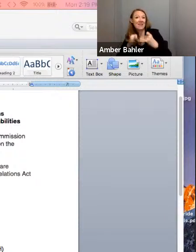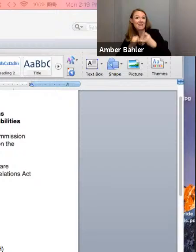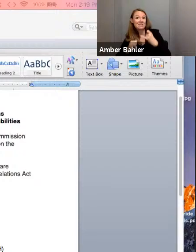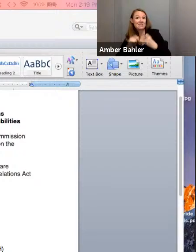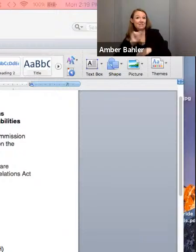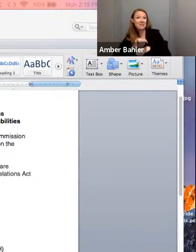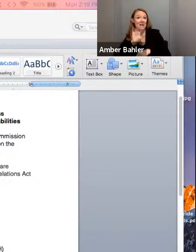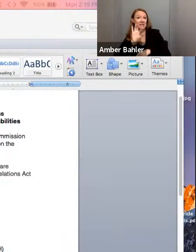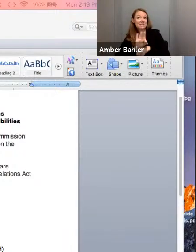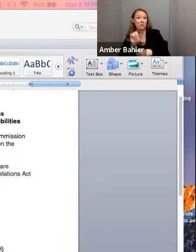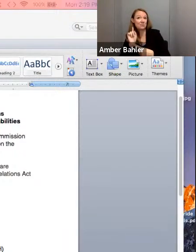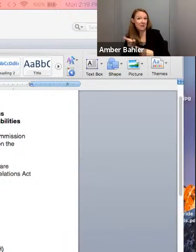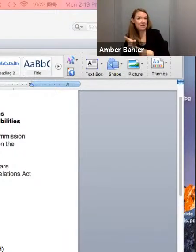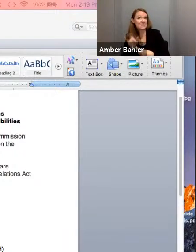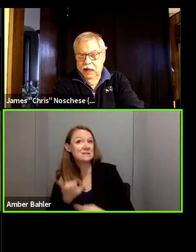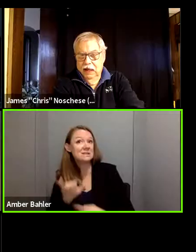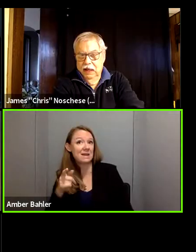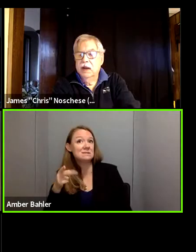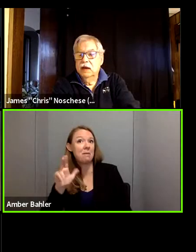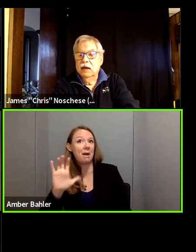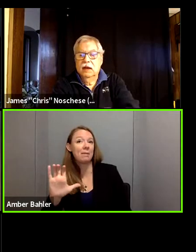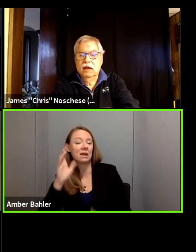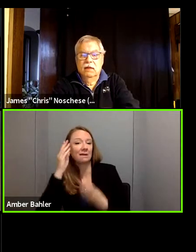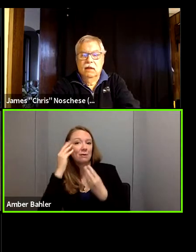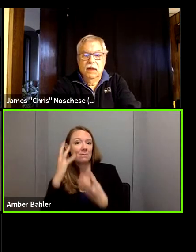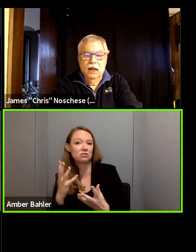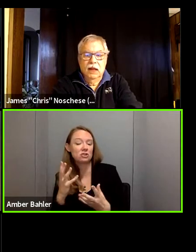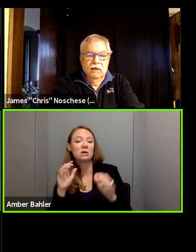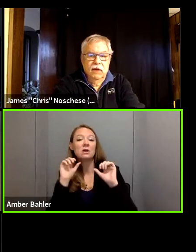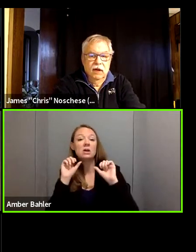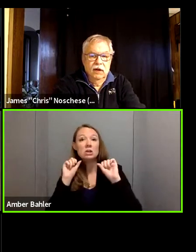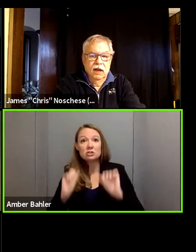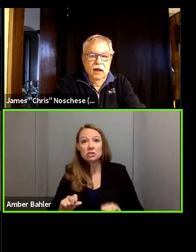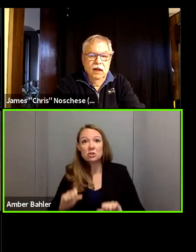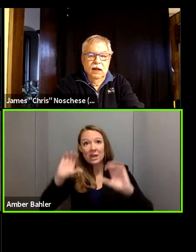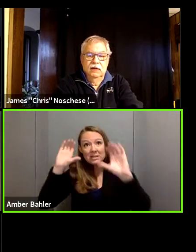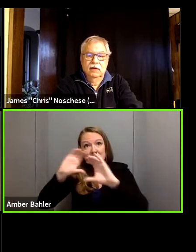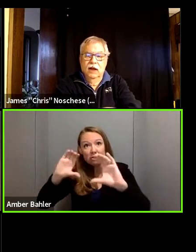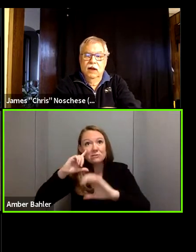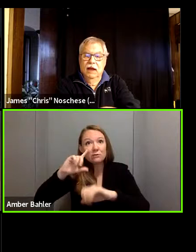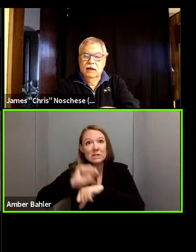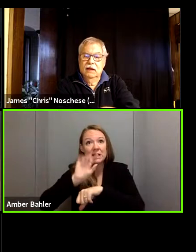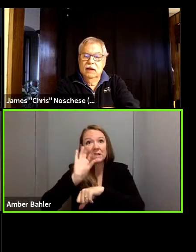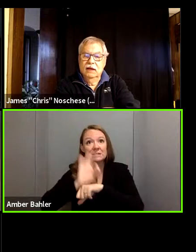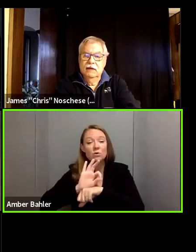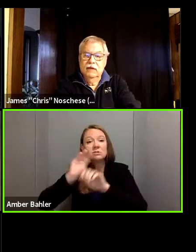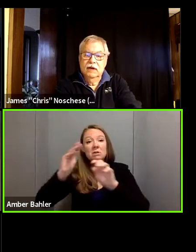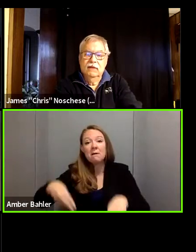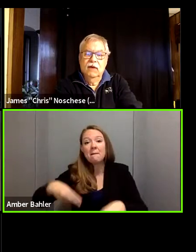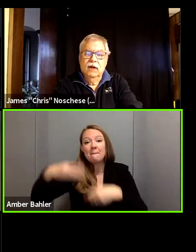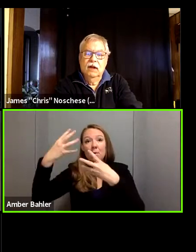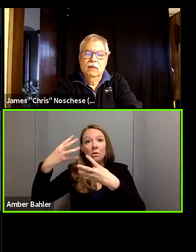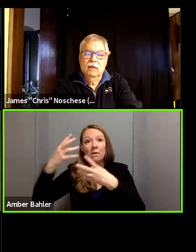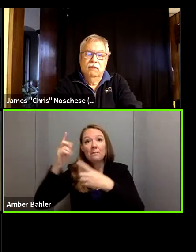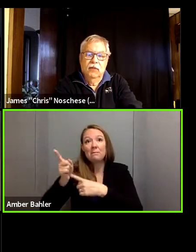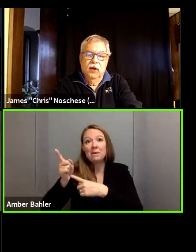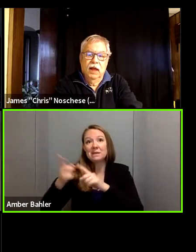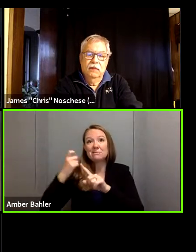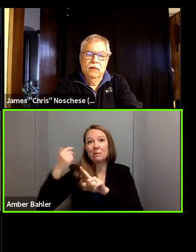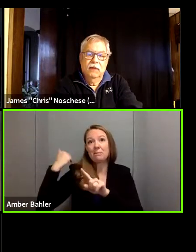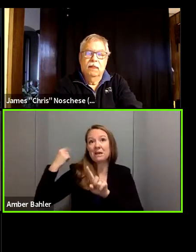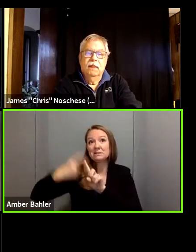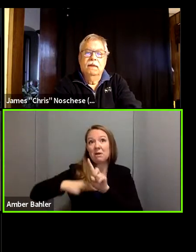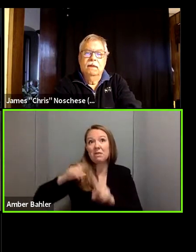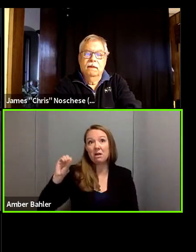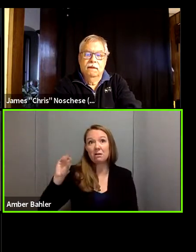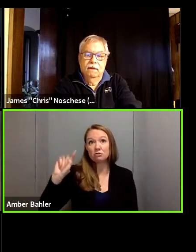public. So people can also just search for the task force and pull up the meetings or the minutes from October. And all